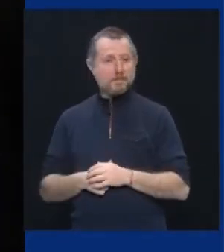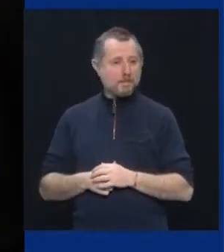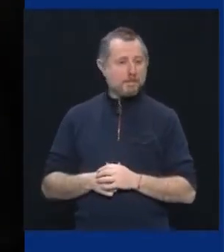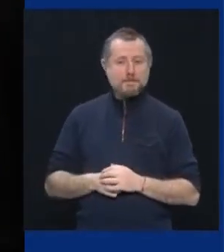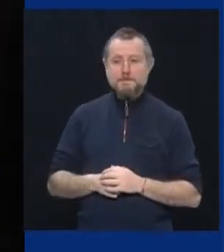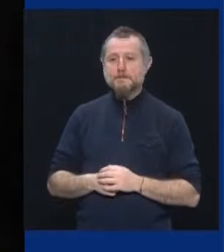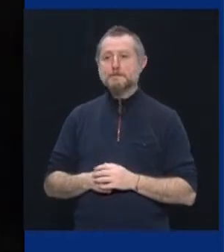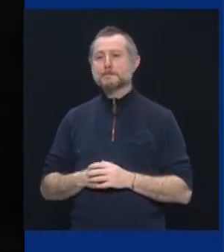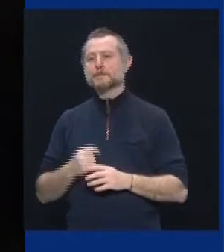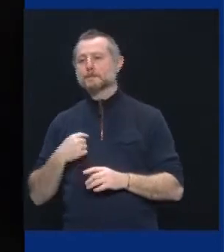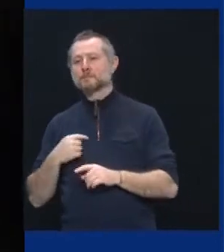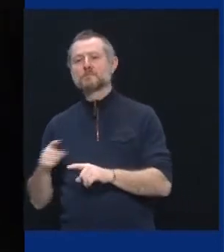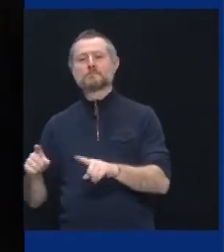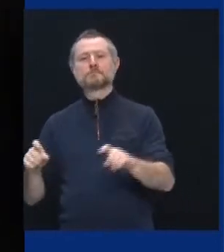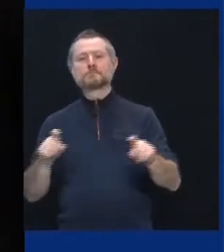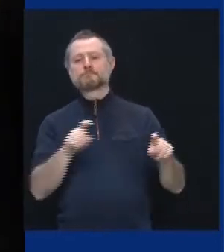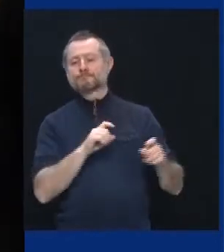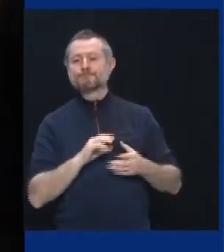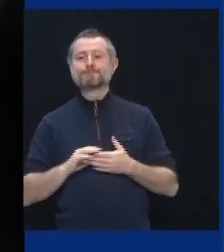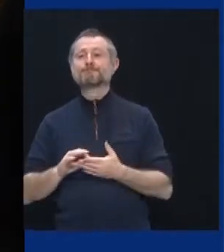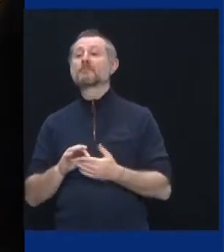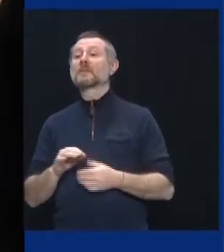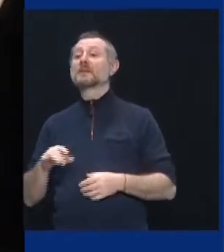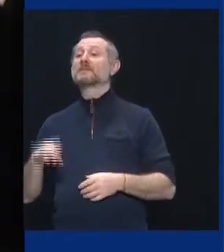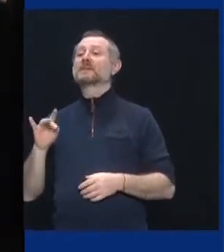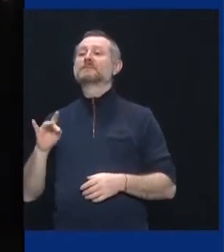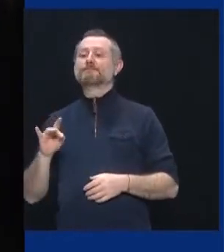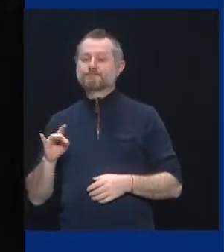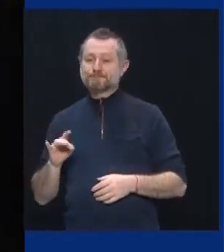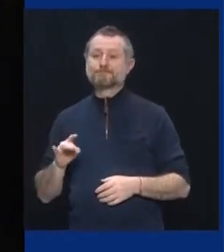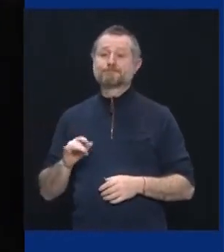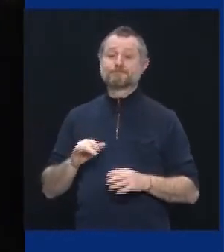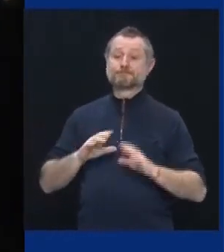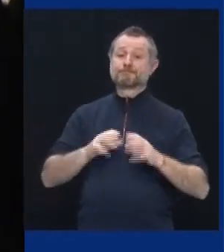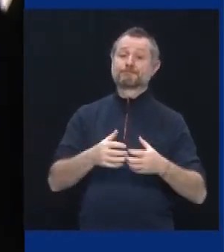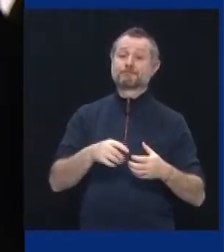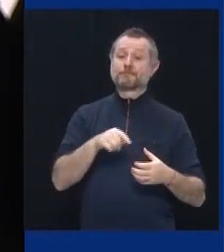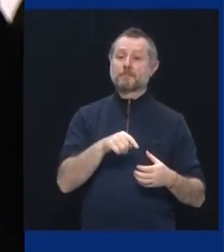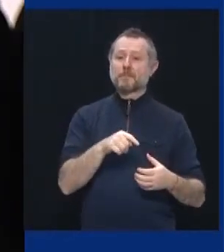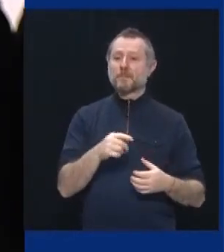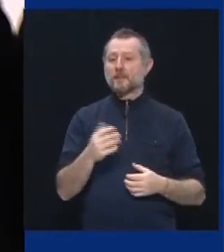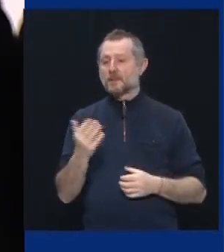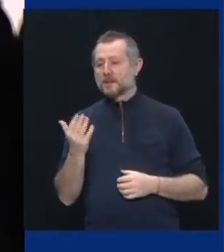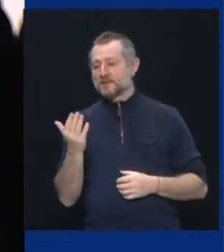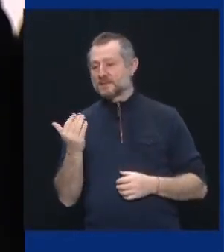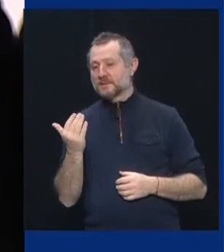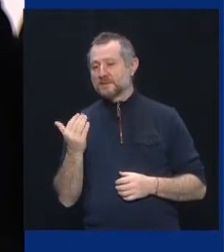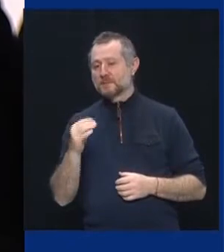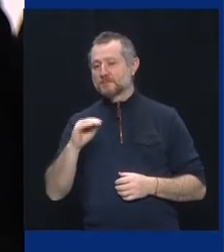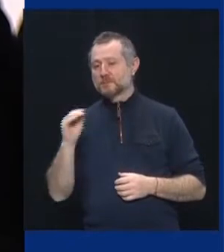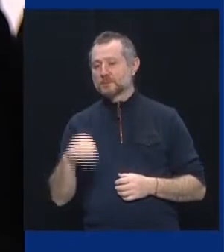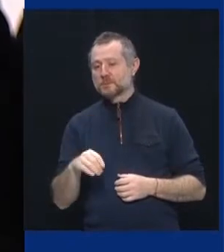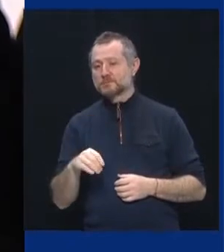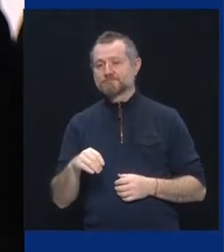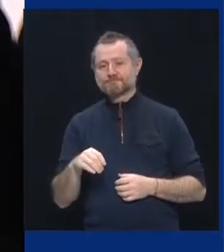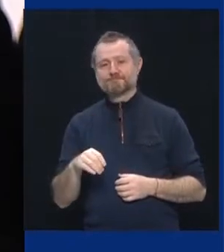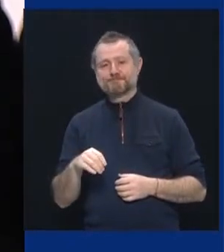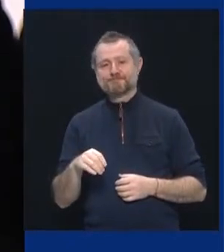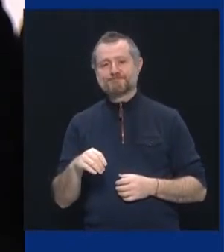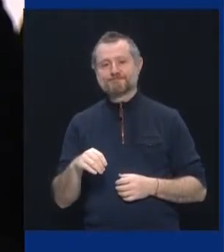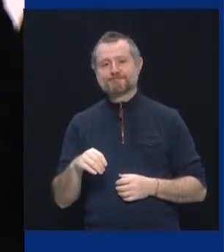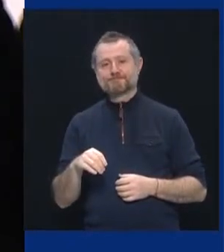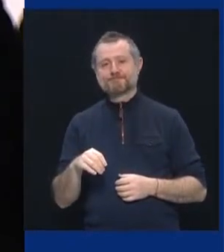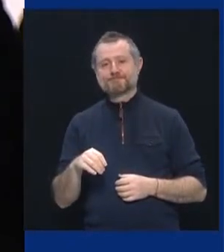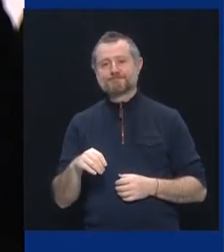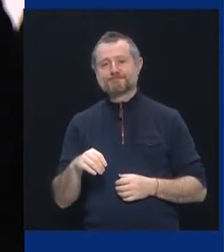found that there is a segment of 15% who are not inclined to take it under